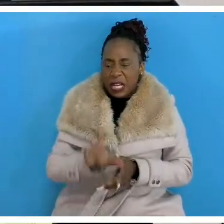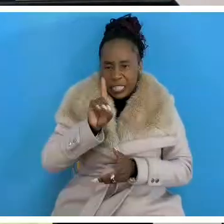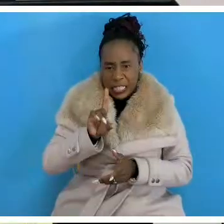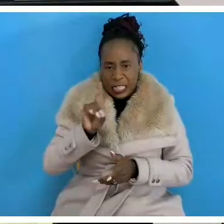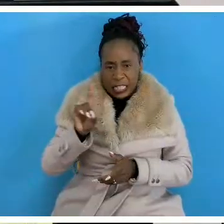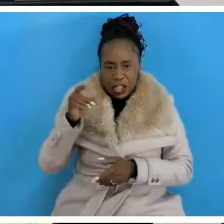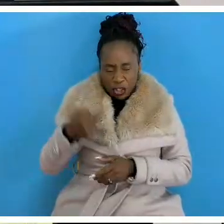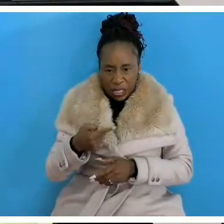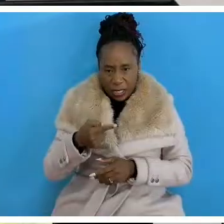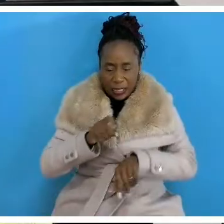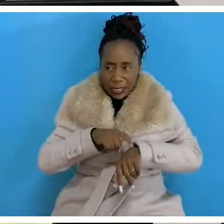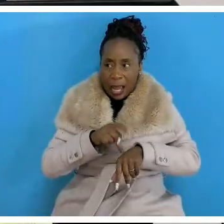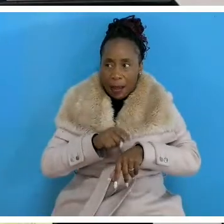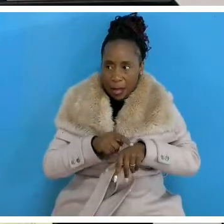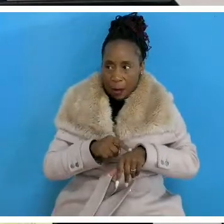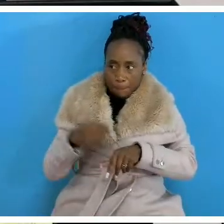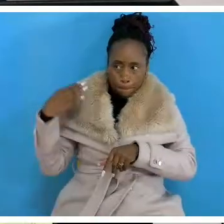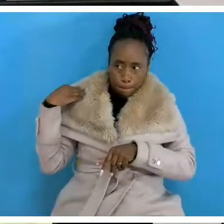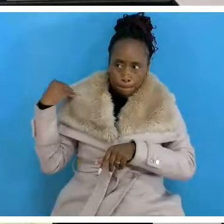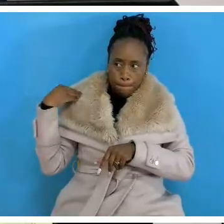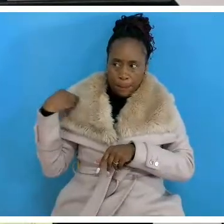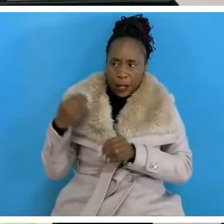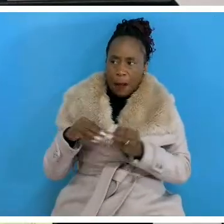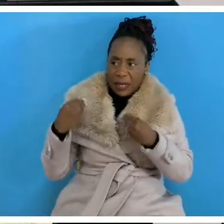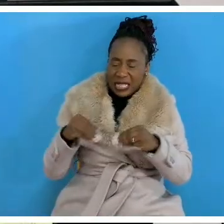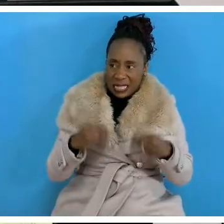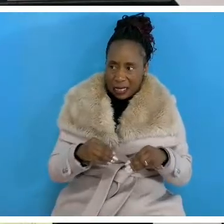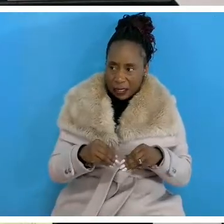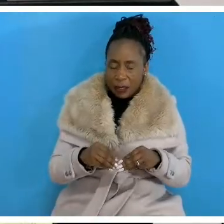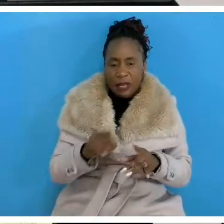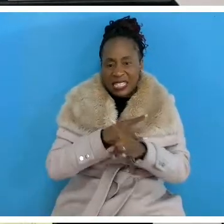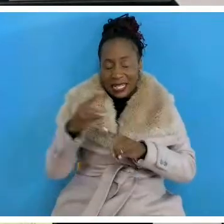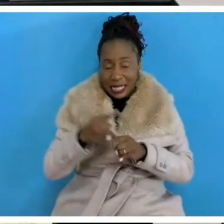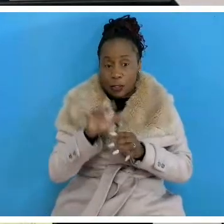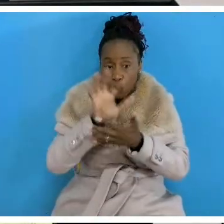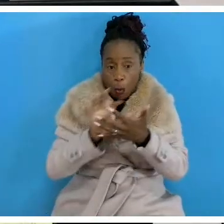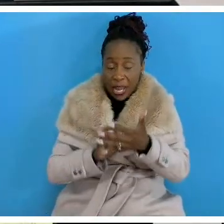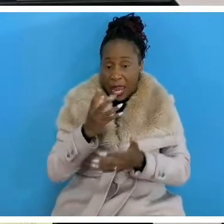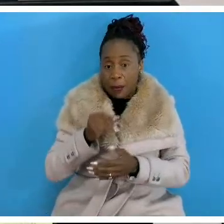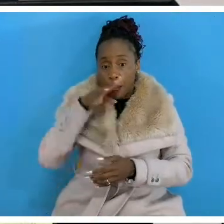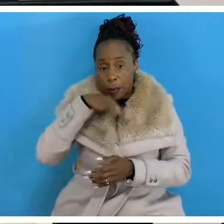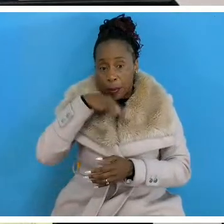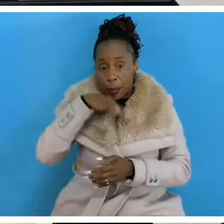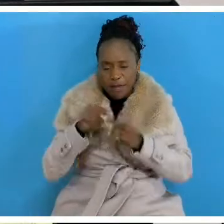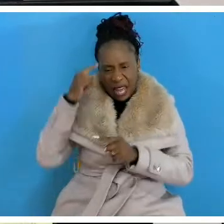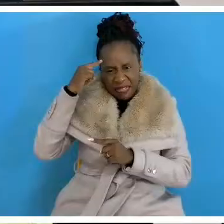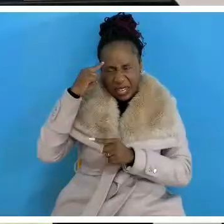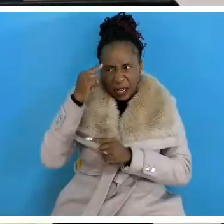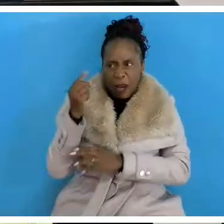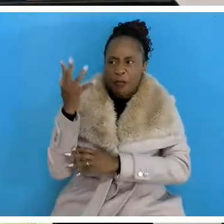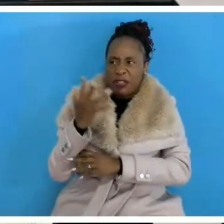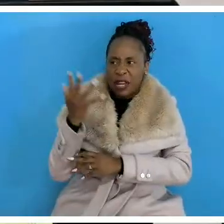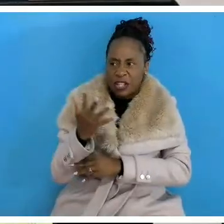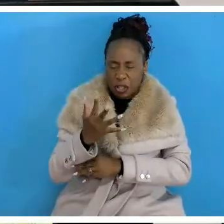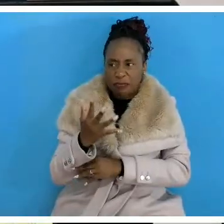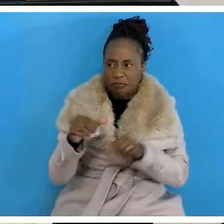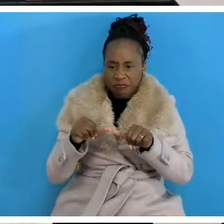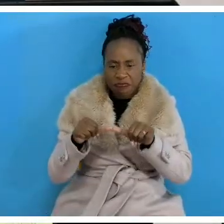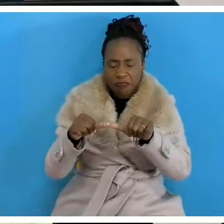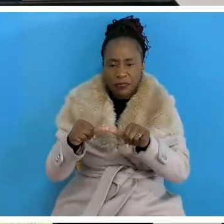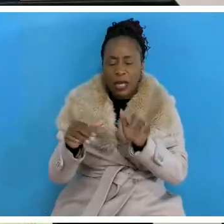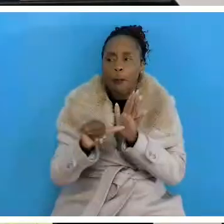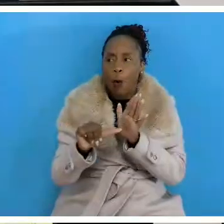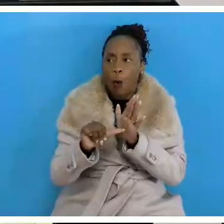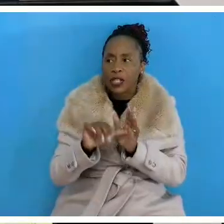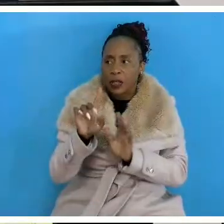are busy here, even though they might not have a success story yet, I think in a presentation going forward, it's important that they